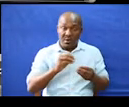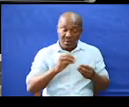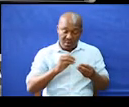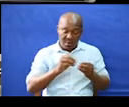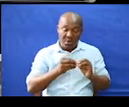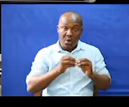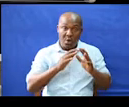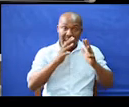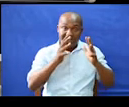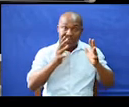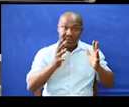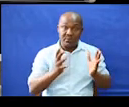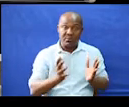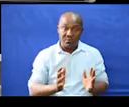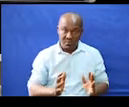organism